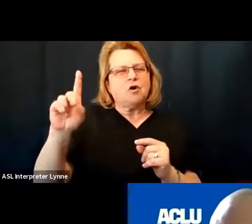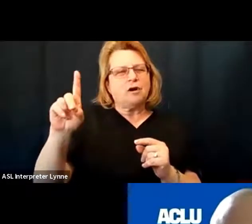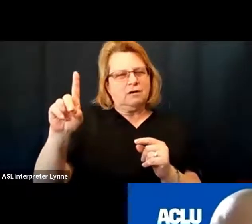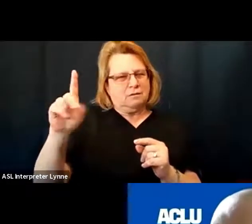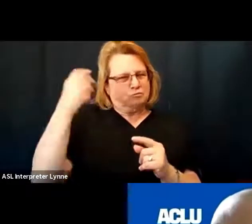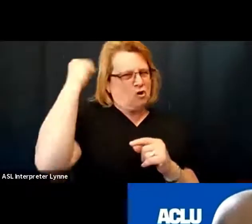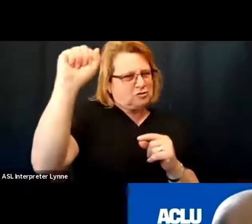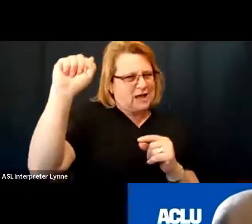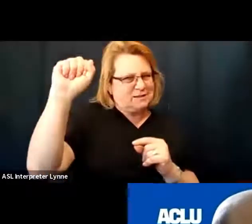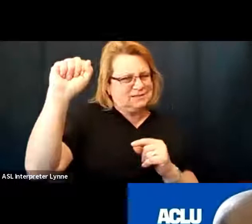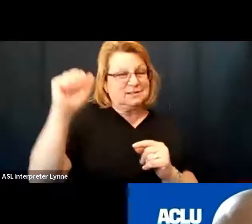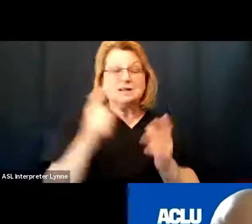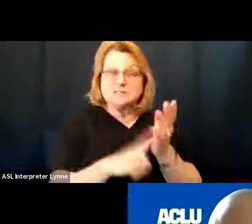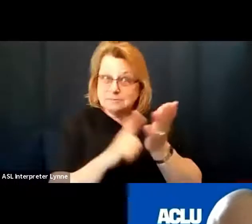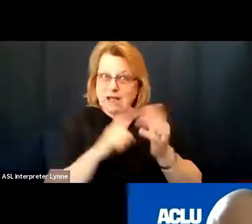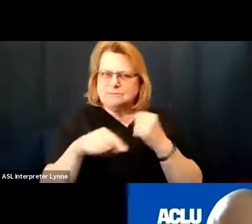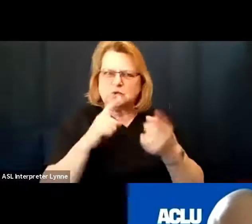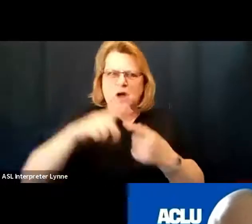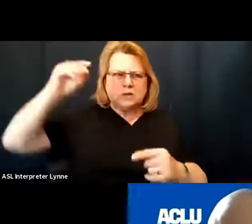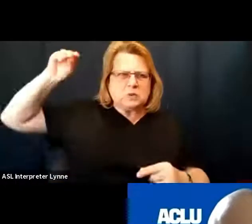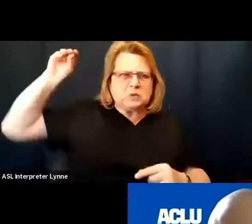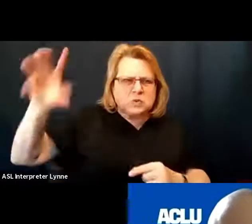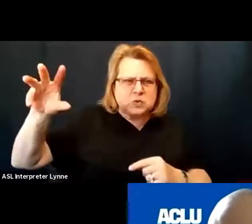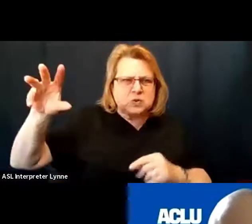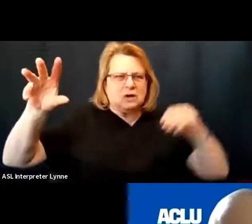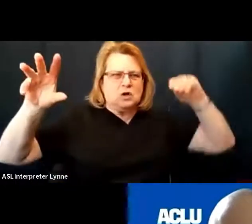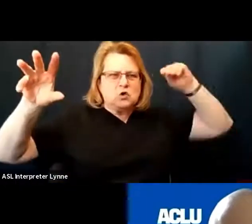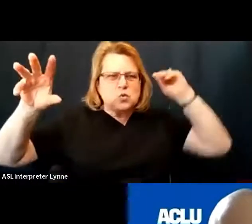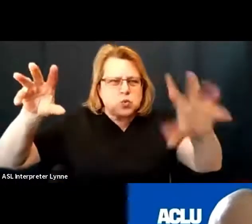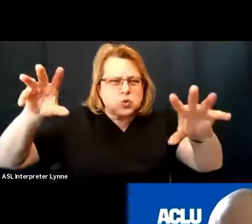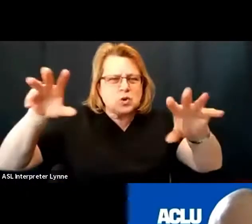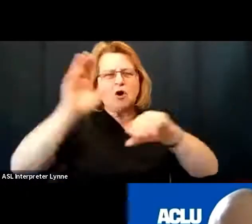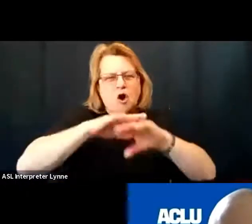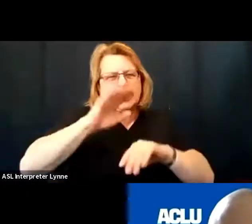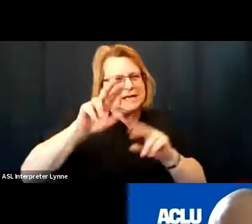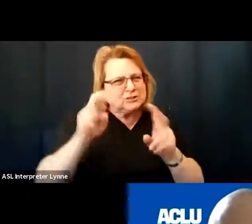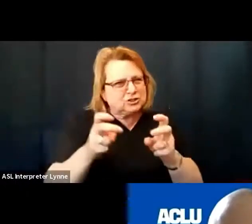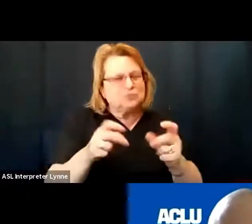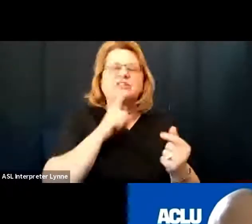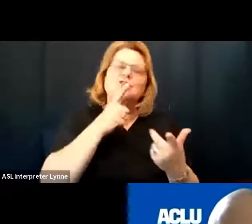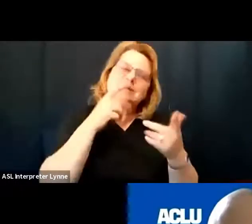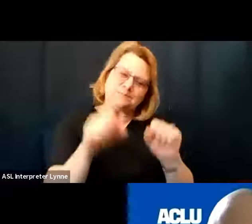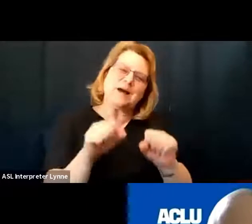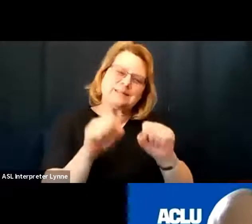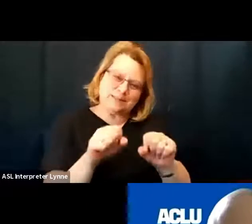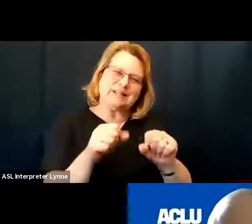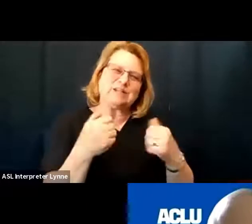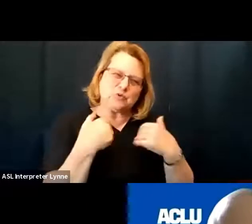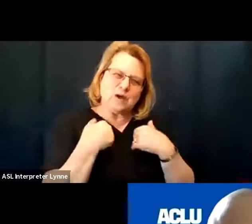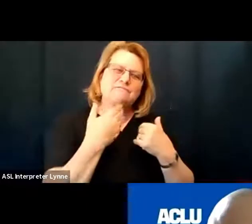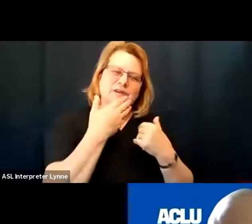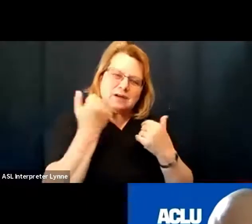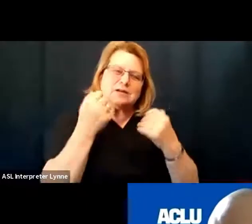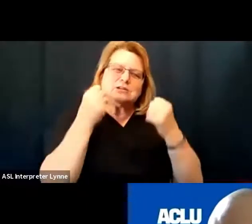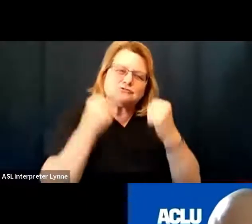have these spotlights on these issues, there is a possibility to have this broader conversation